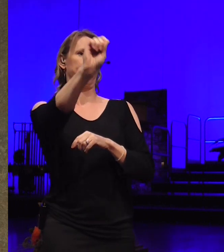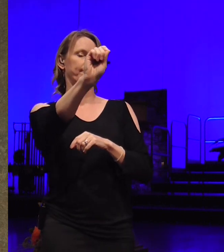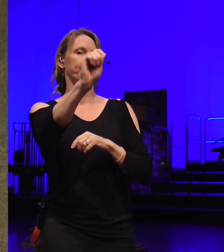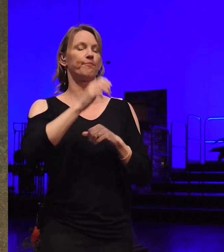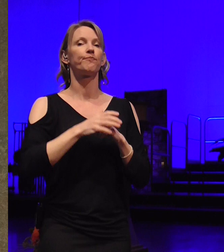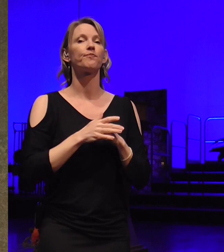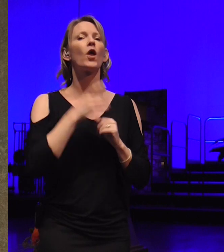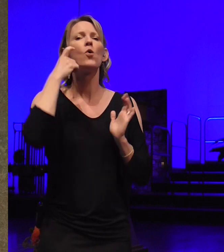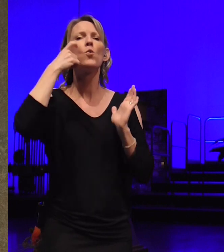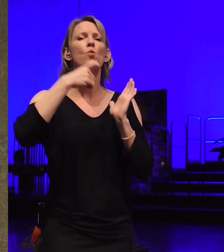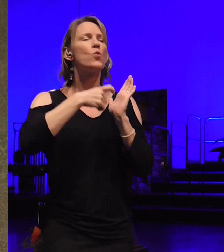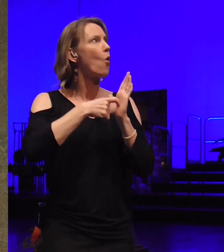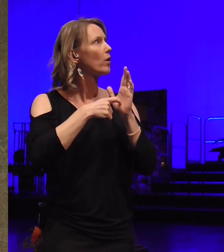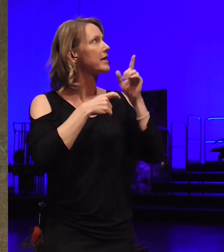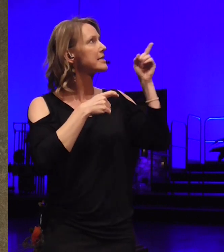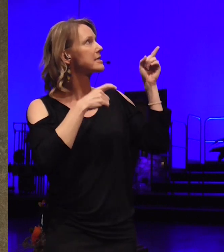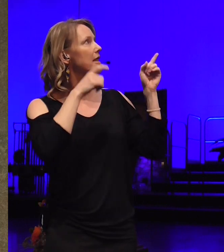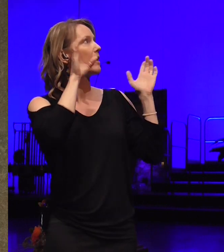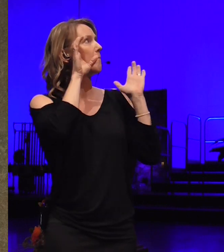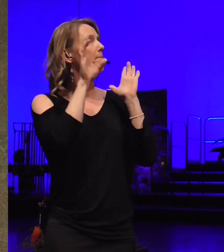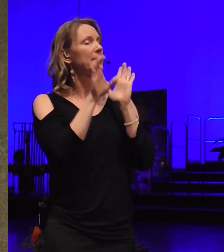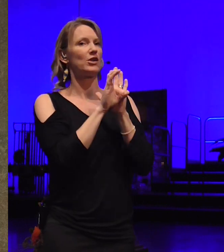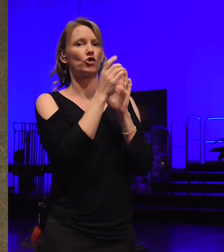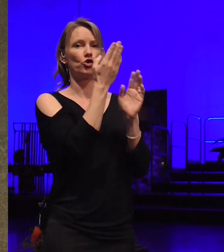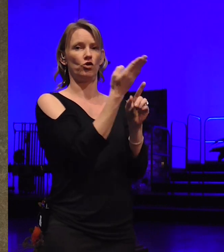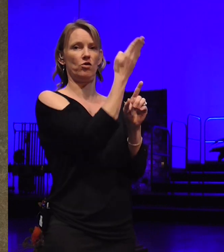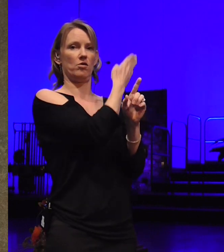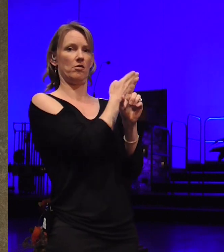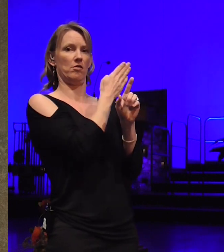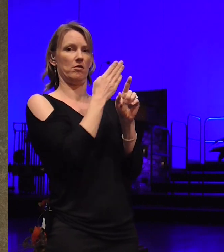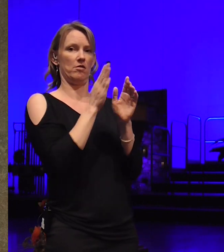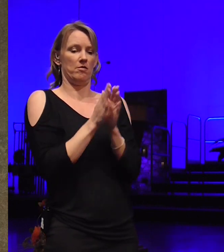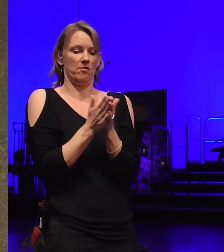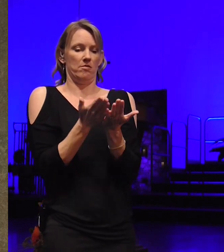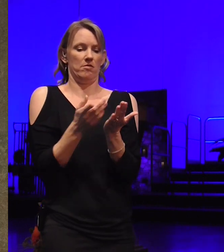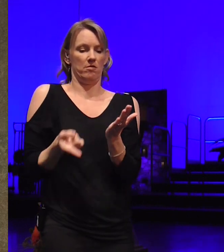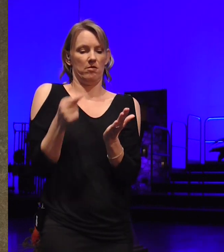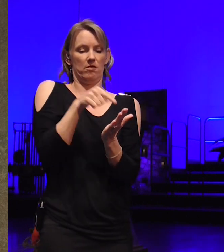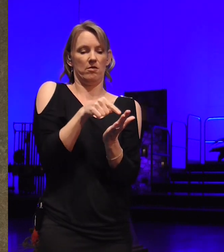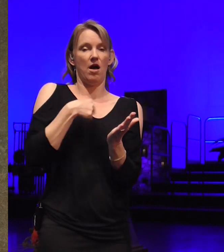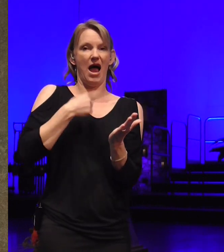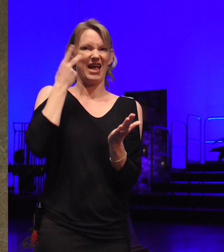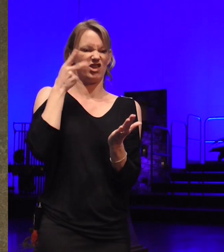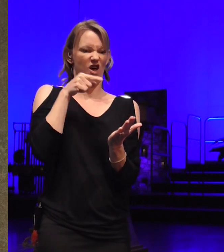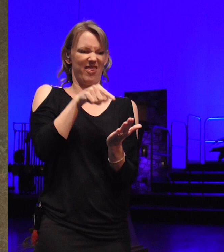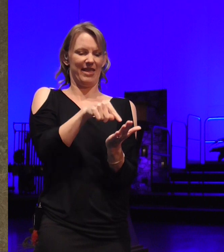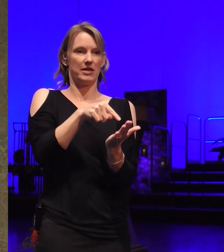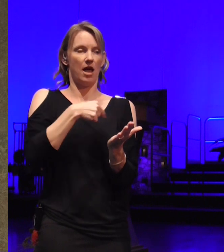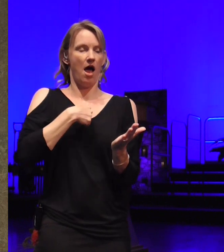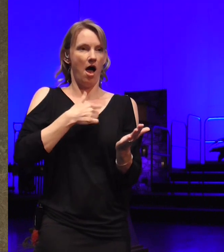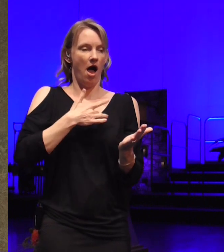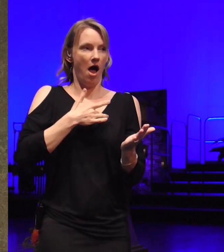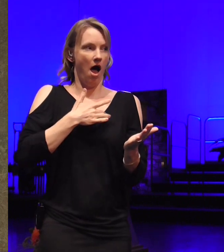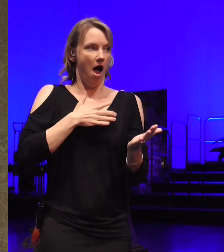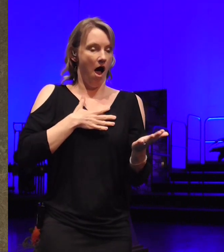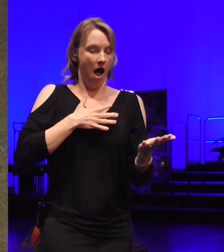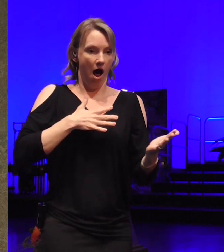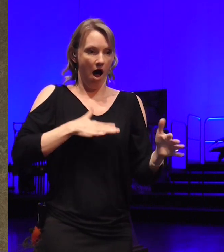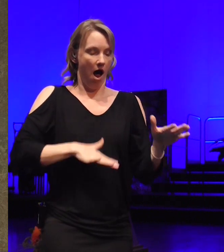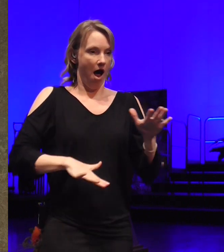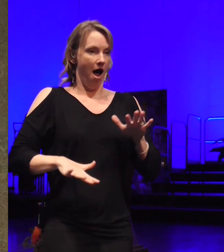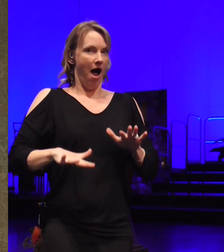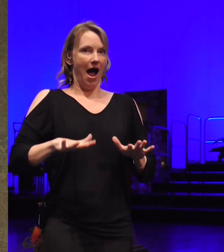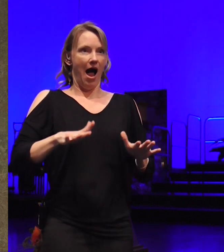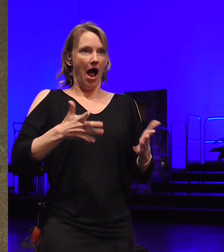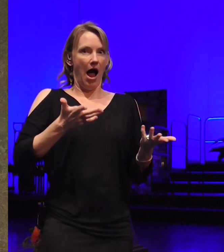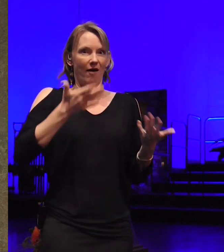And you can notice, too, the image on the other side of the page. When I saw this, I just was floored. I